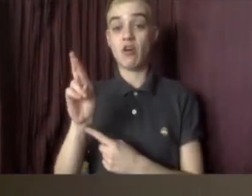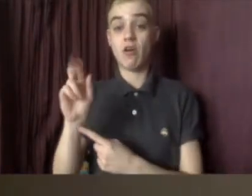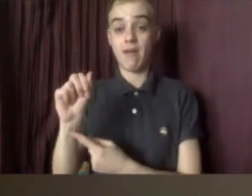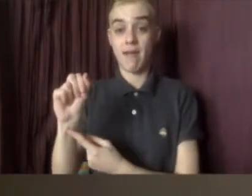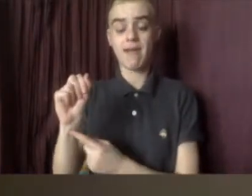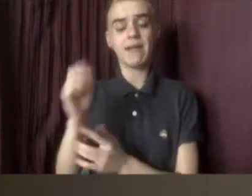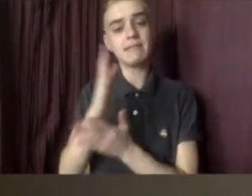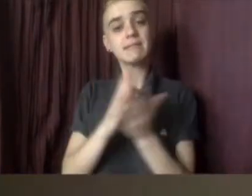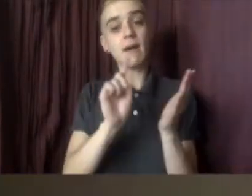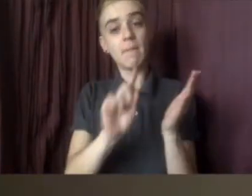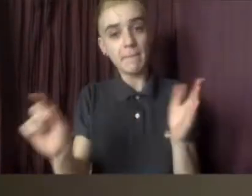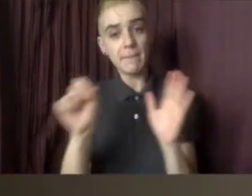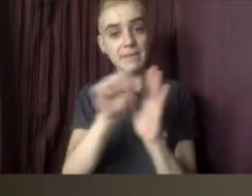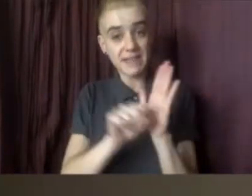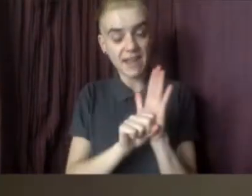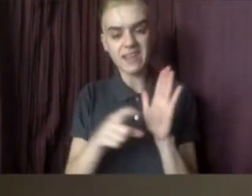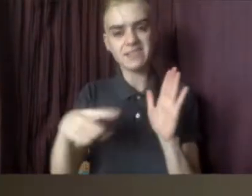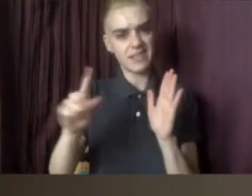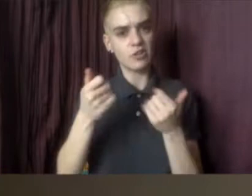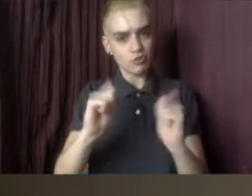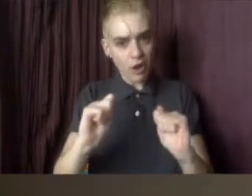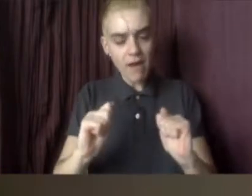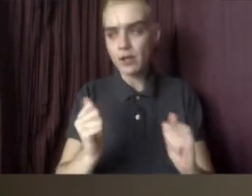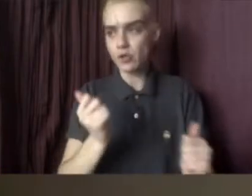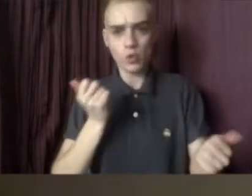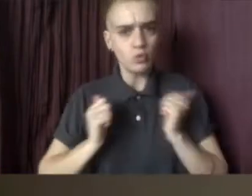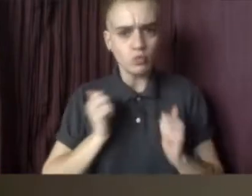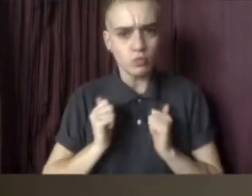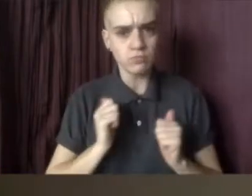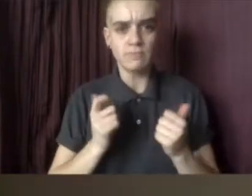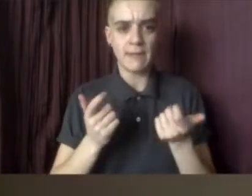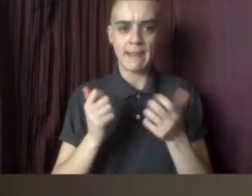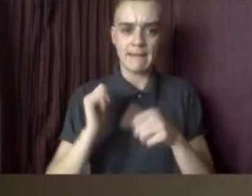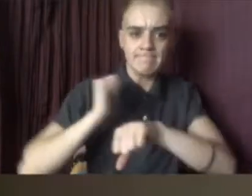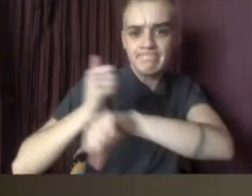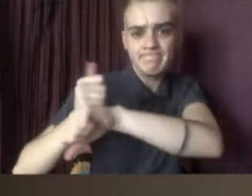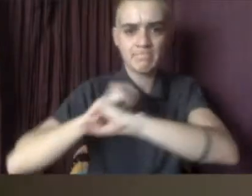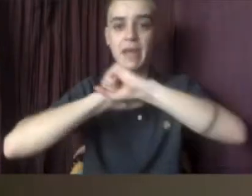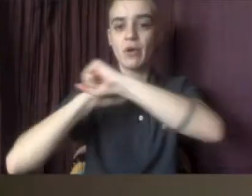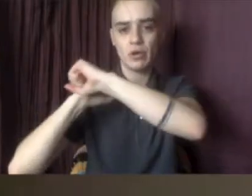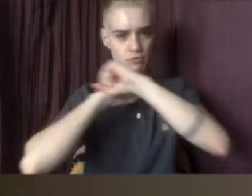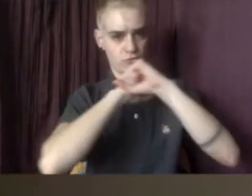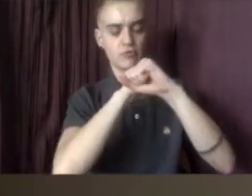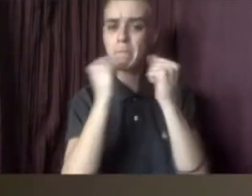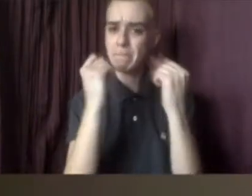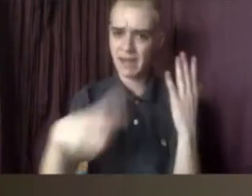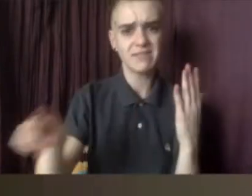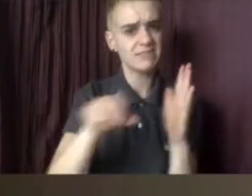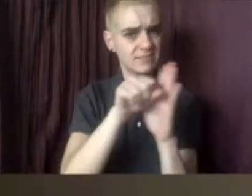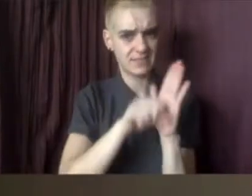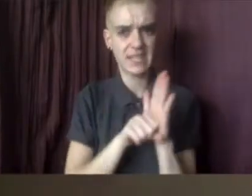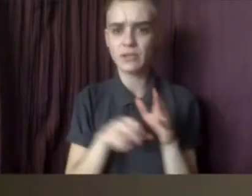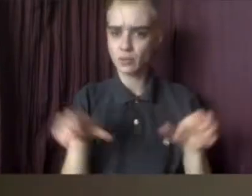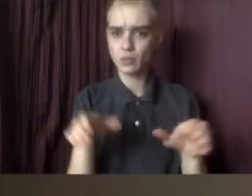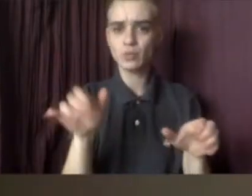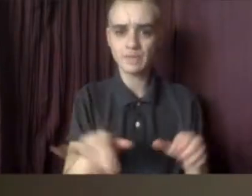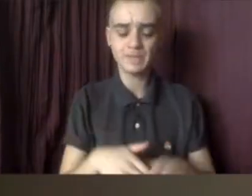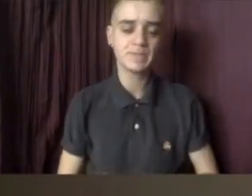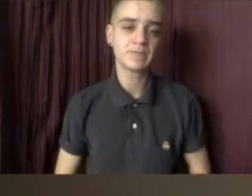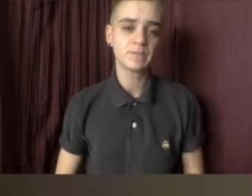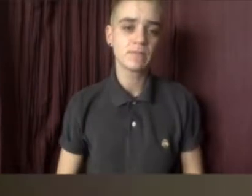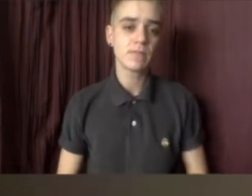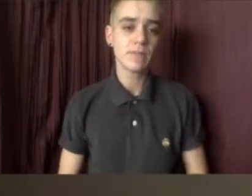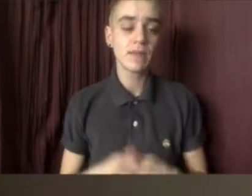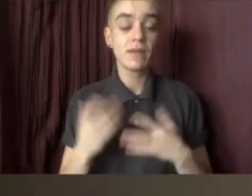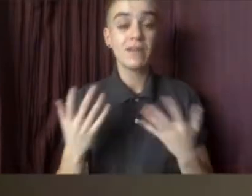as a fight not to move backwards. And State Senator Jackson will be talking more about that. But the federal